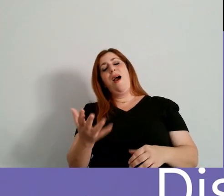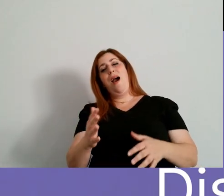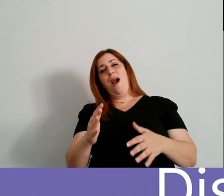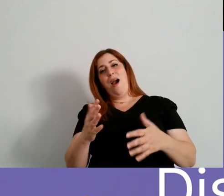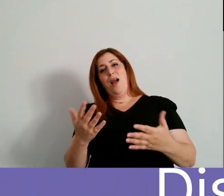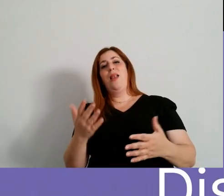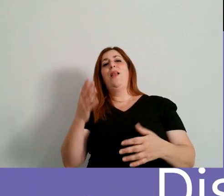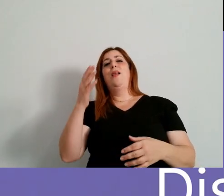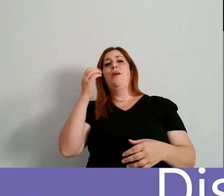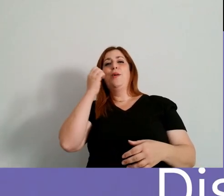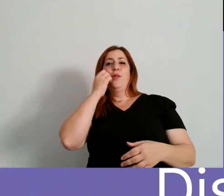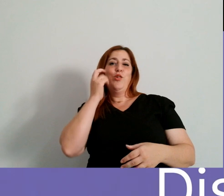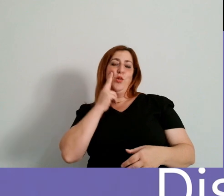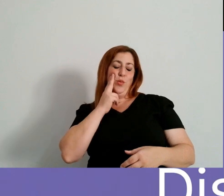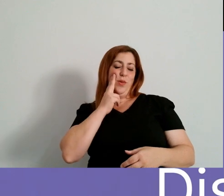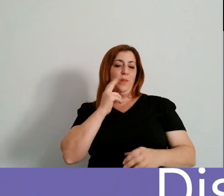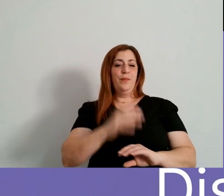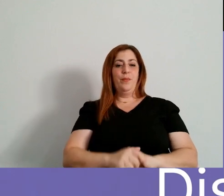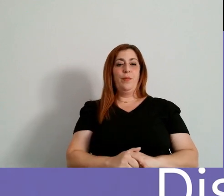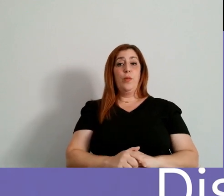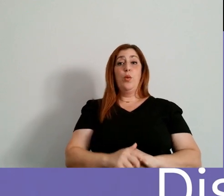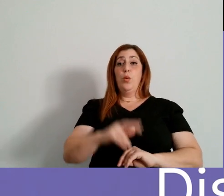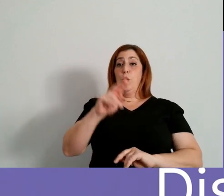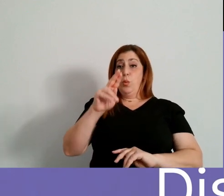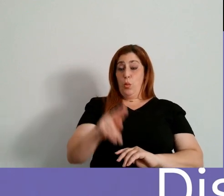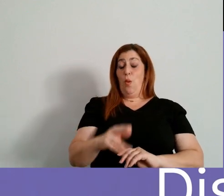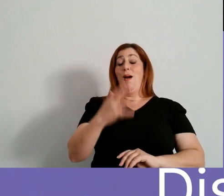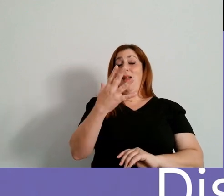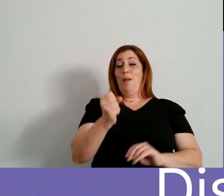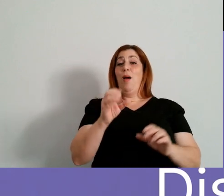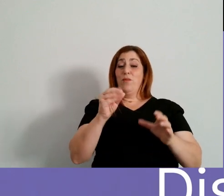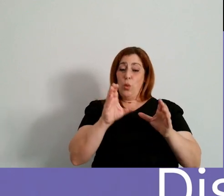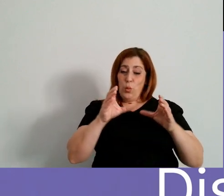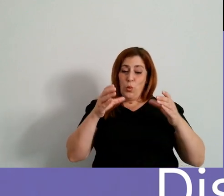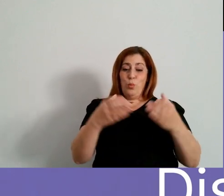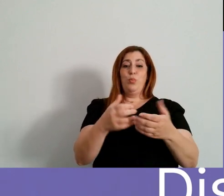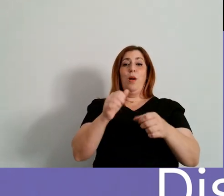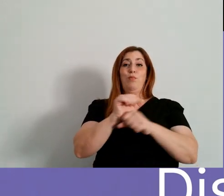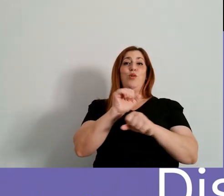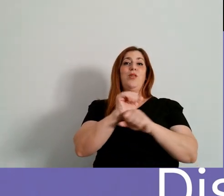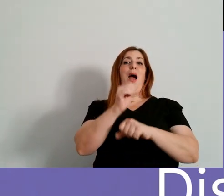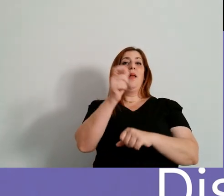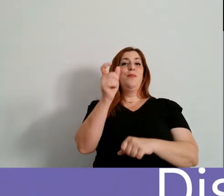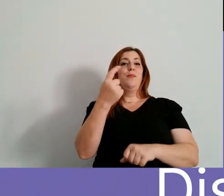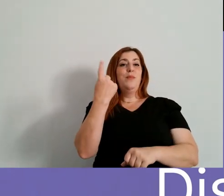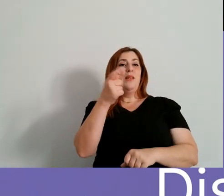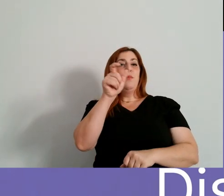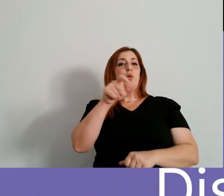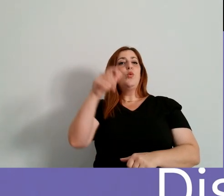are currently groups for autistic people themselves.